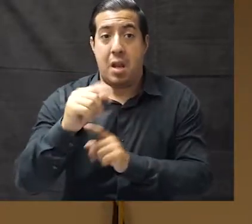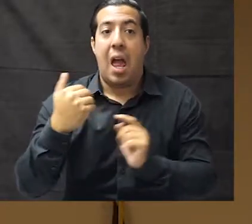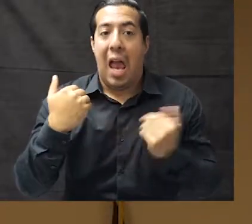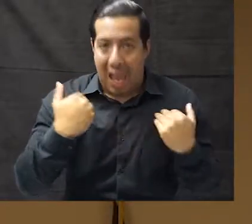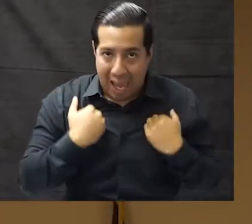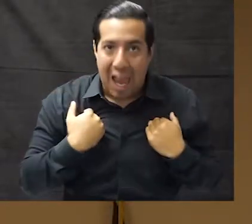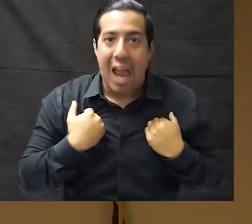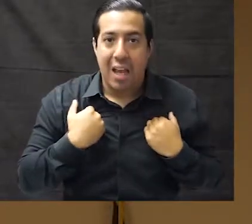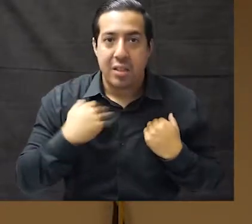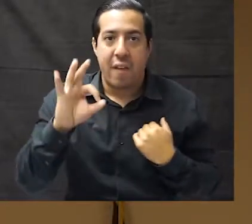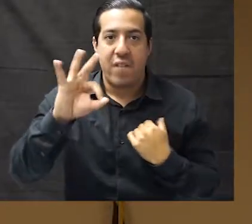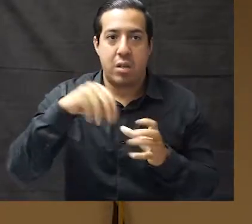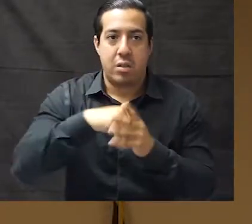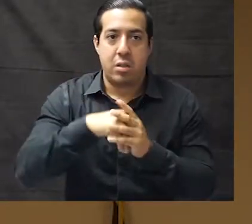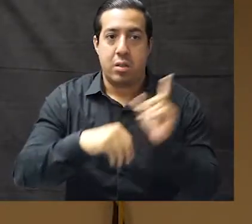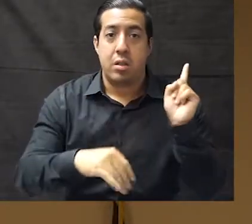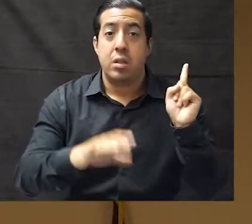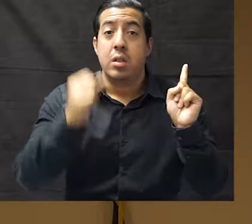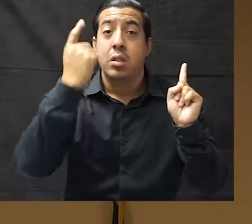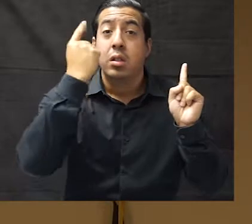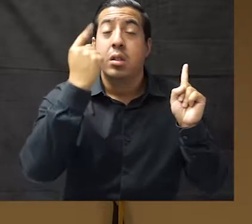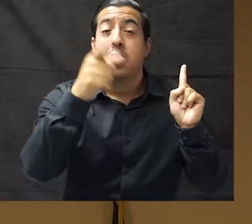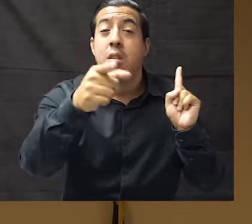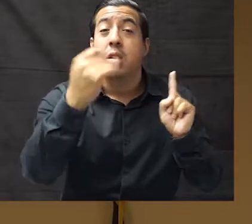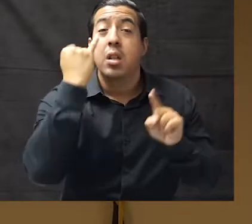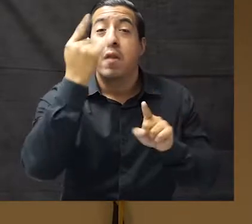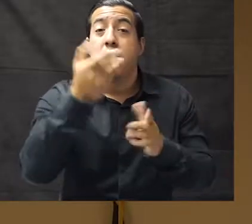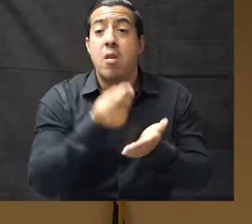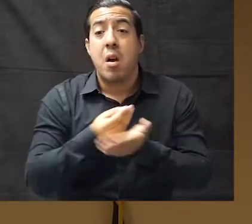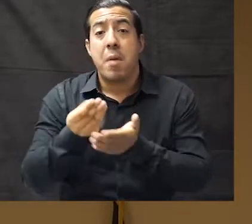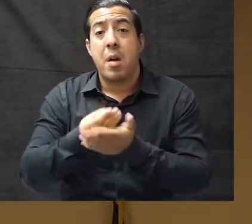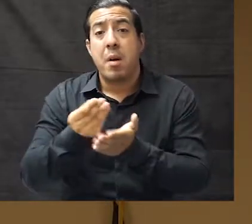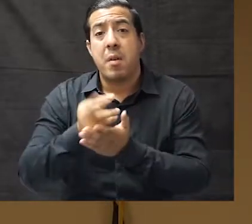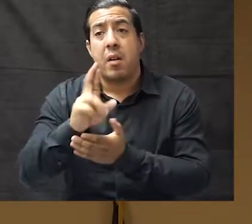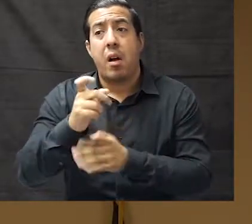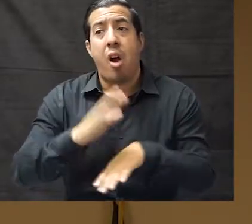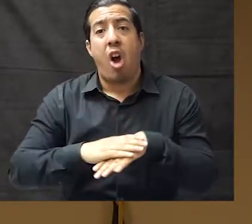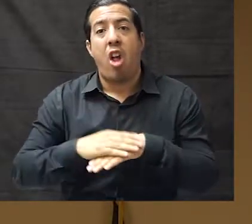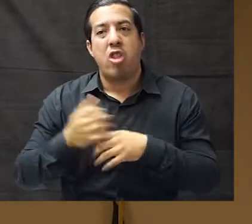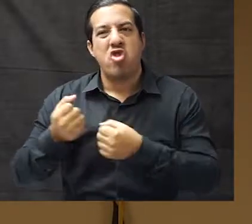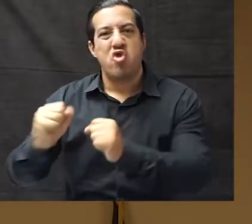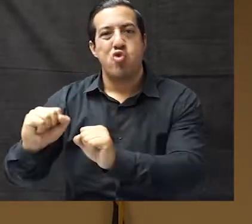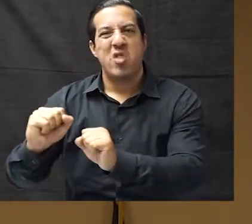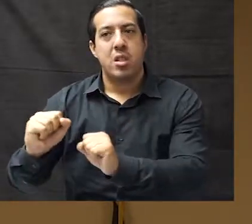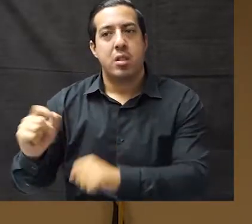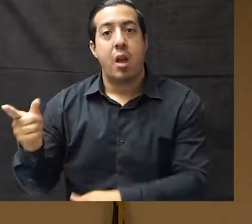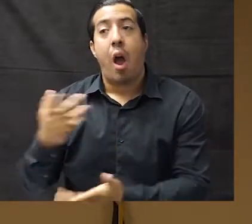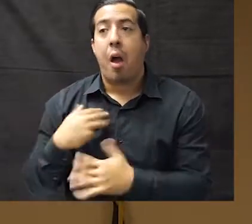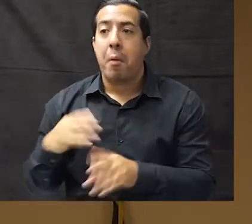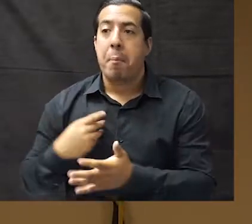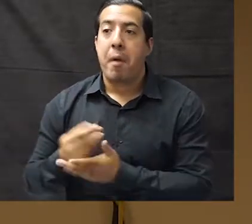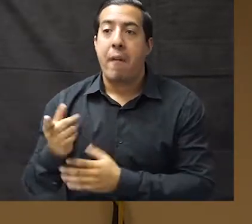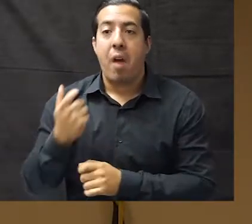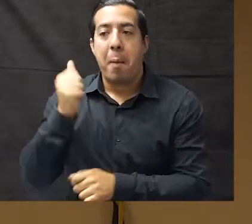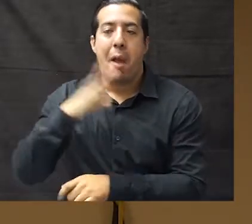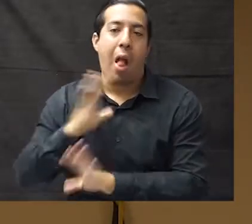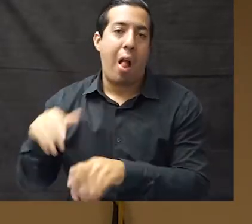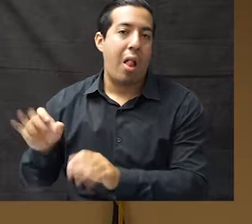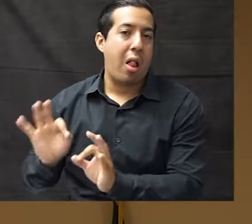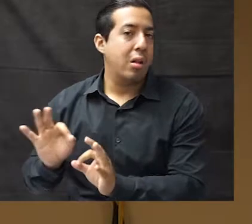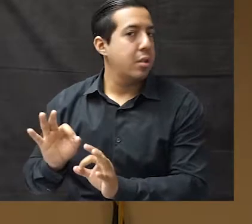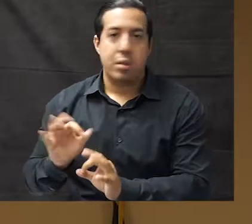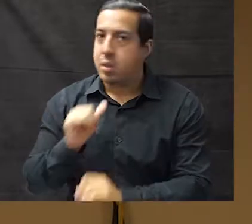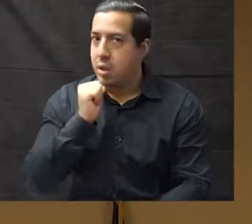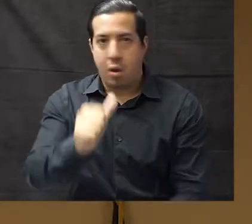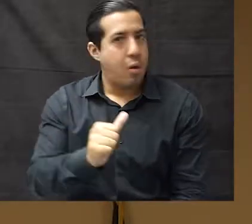like the stuff that you would get from a legitimate pharmacy. So this isn't a problem if you go to your legitimate pharmacy. But if you've got friends or family